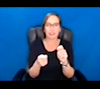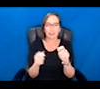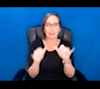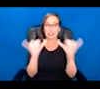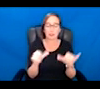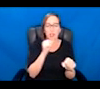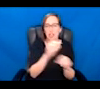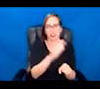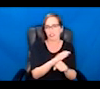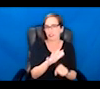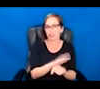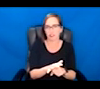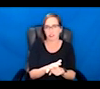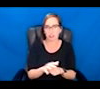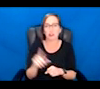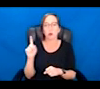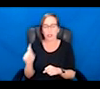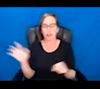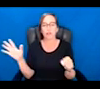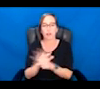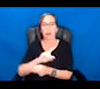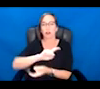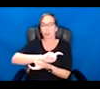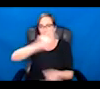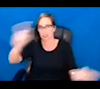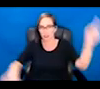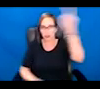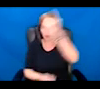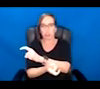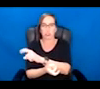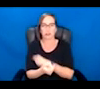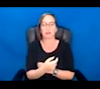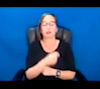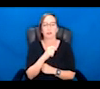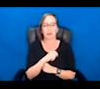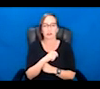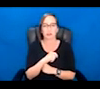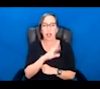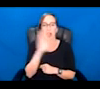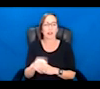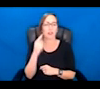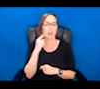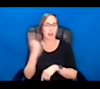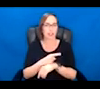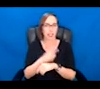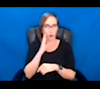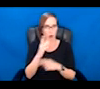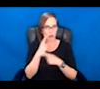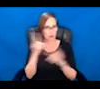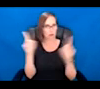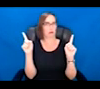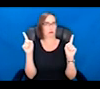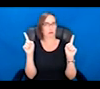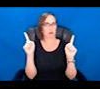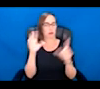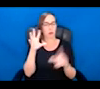and we need true systems transformation. I wouldn't have thought of that the day would come when they would, in